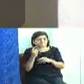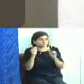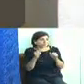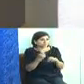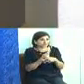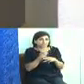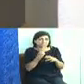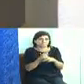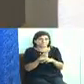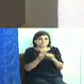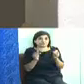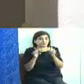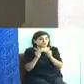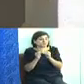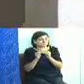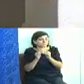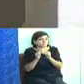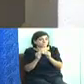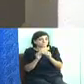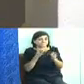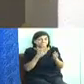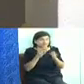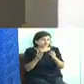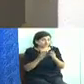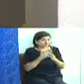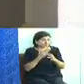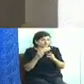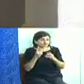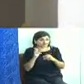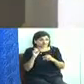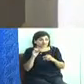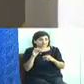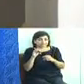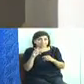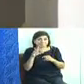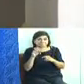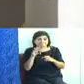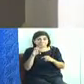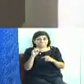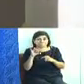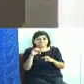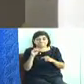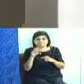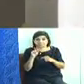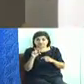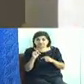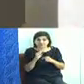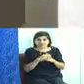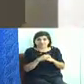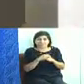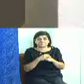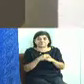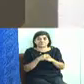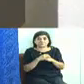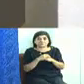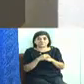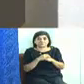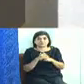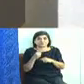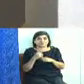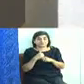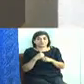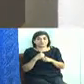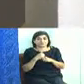more soloists, more instrumentalists, all those people. And there are people out there who have gifts, and you may think, well, she's already got a crew up there,